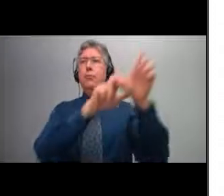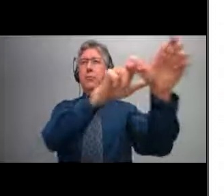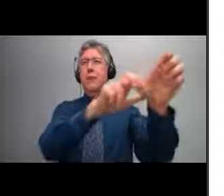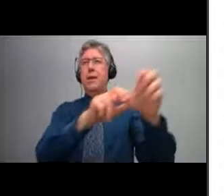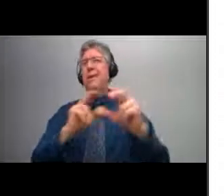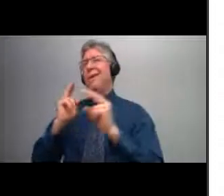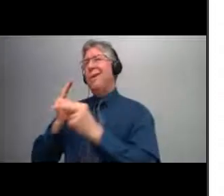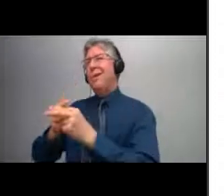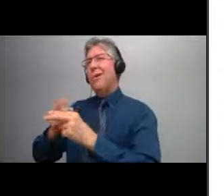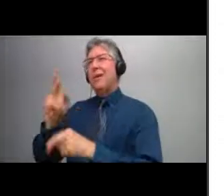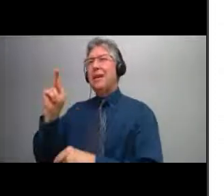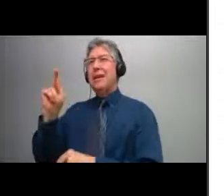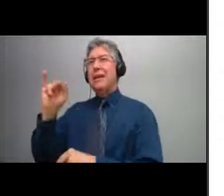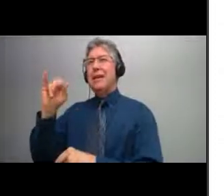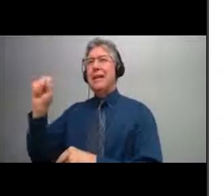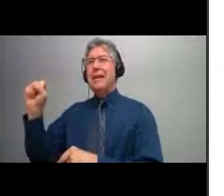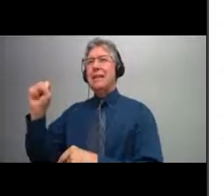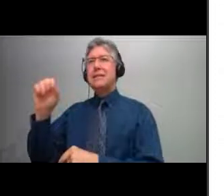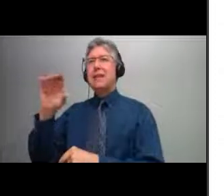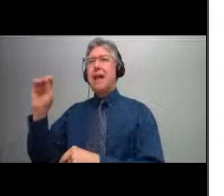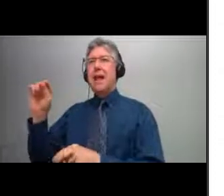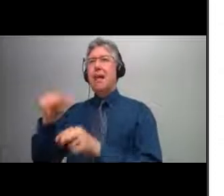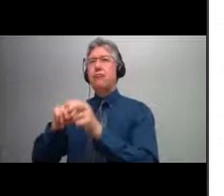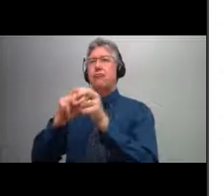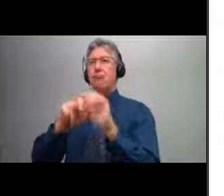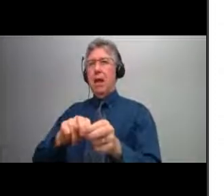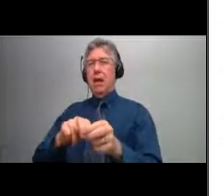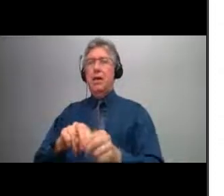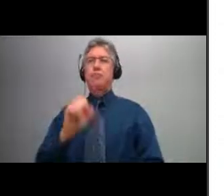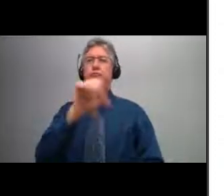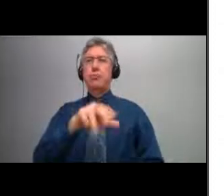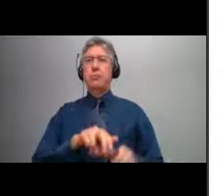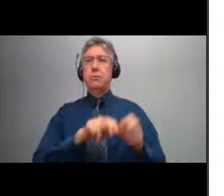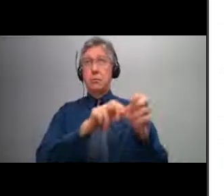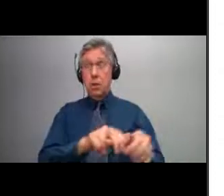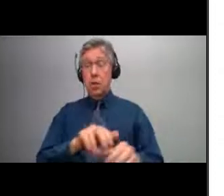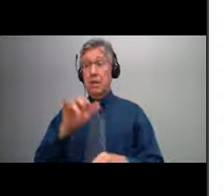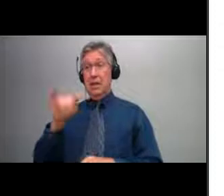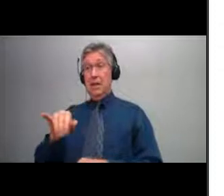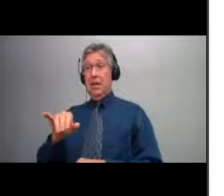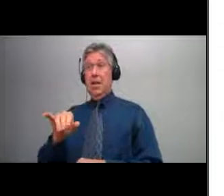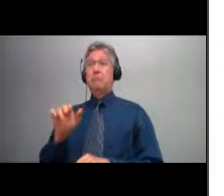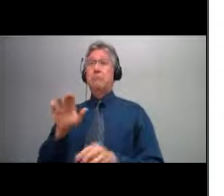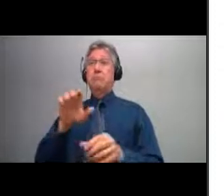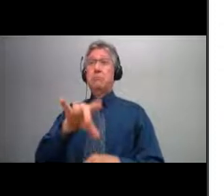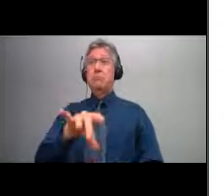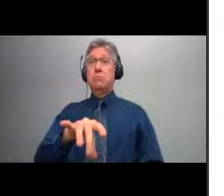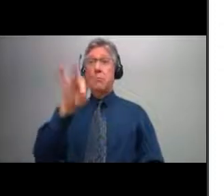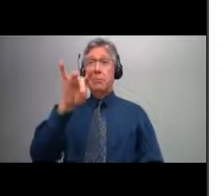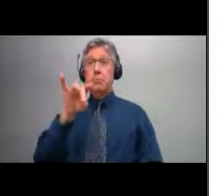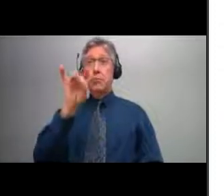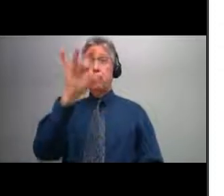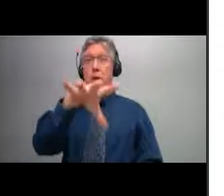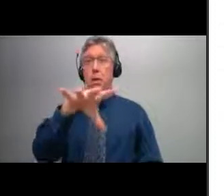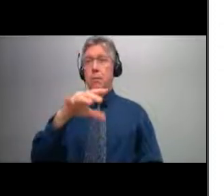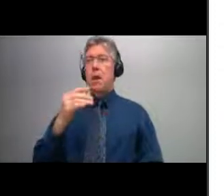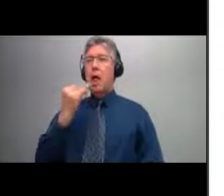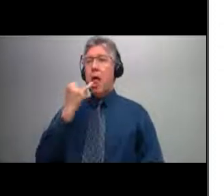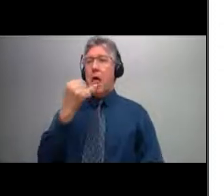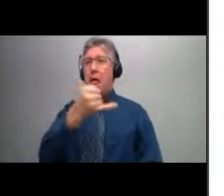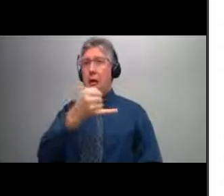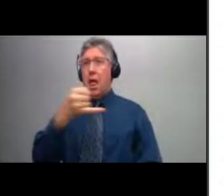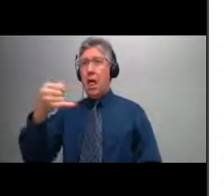These changes include the removal of the existing pickup and drop-off area shown in the red dashed